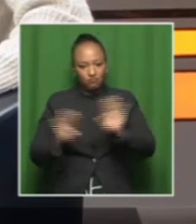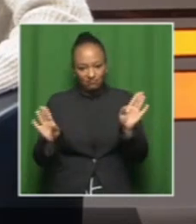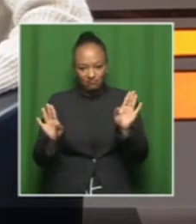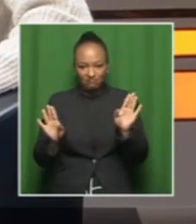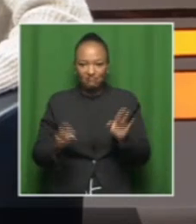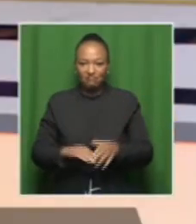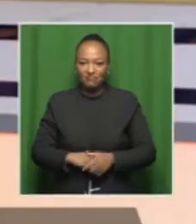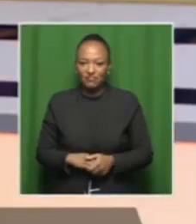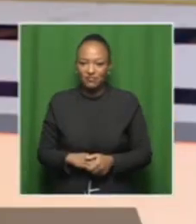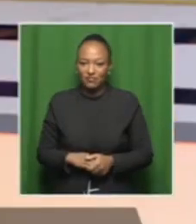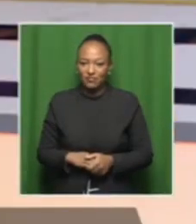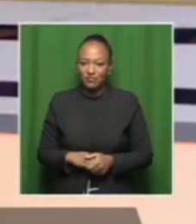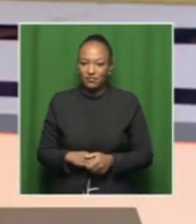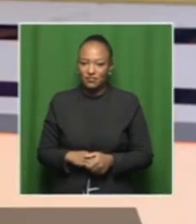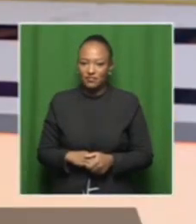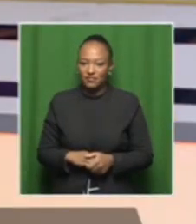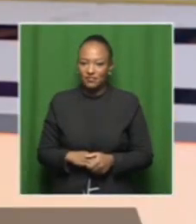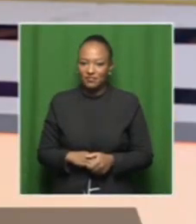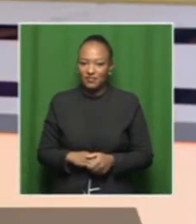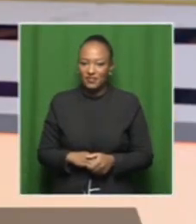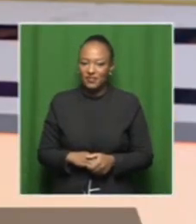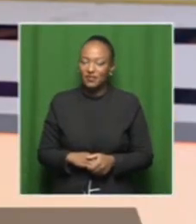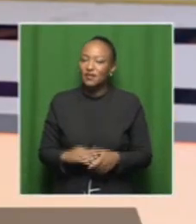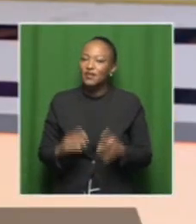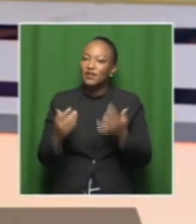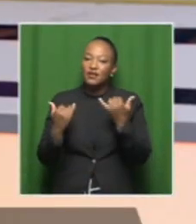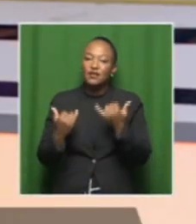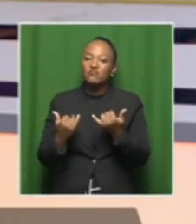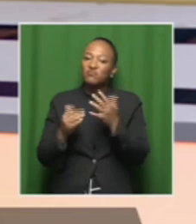How you do you guys. how do you keep abreast with the latest trends?